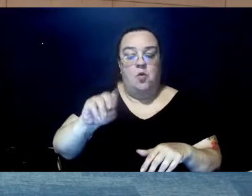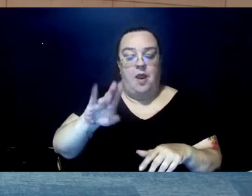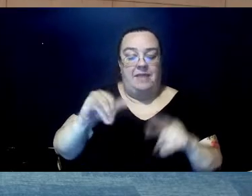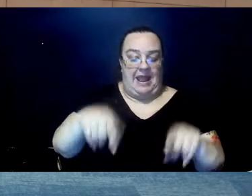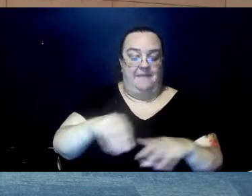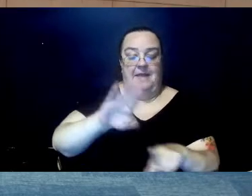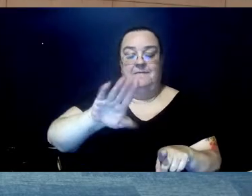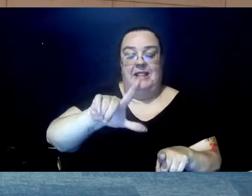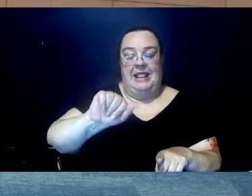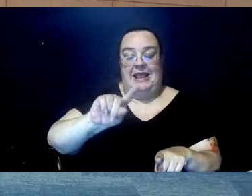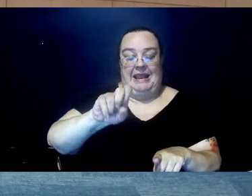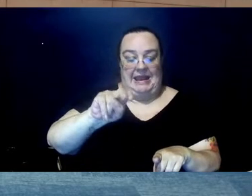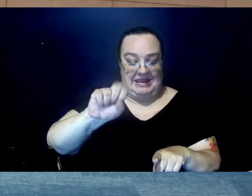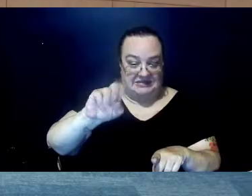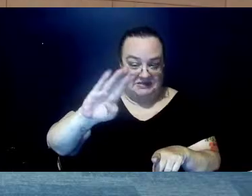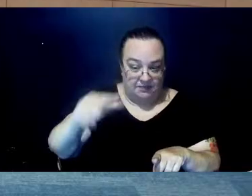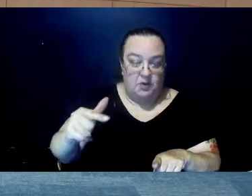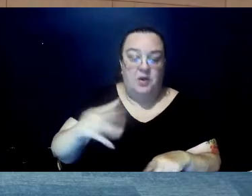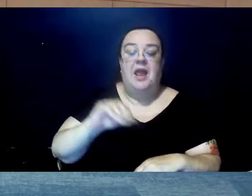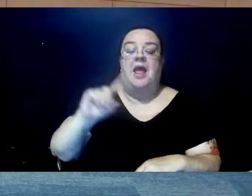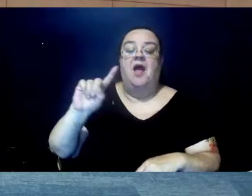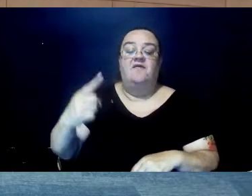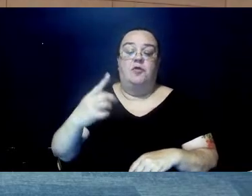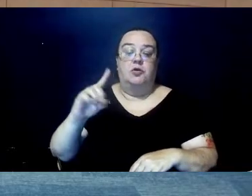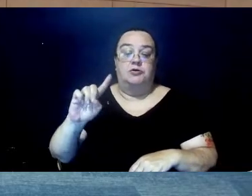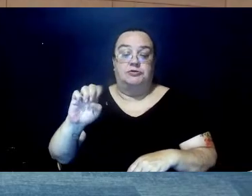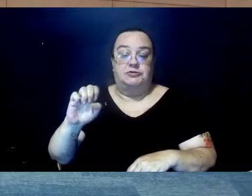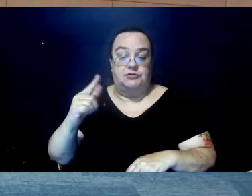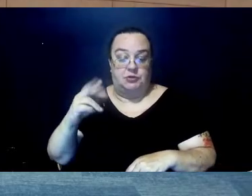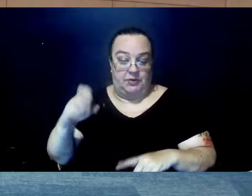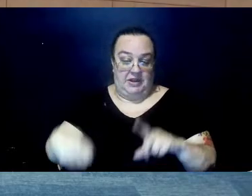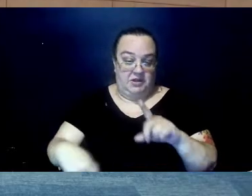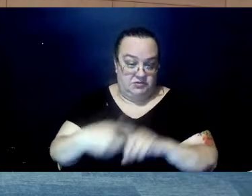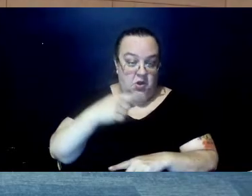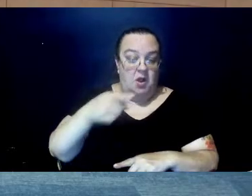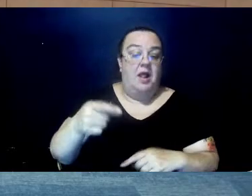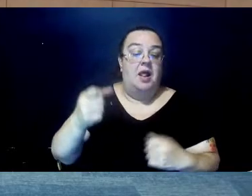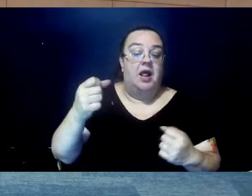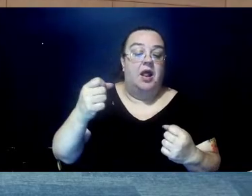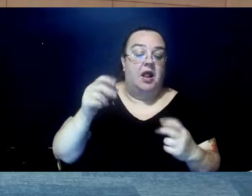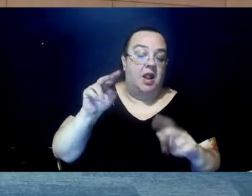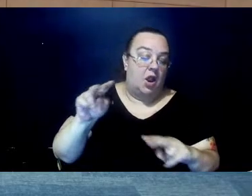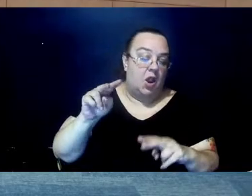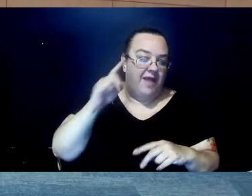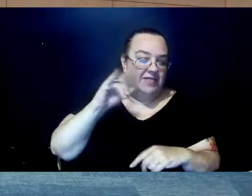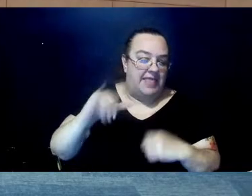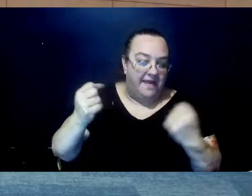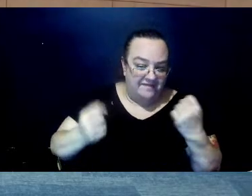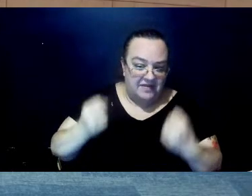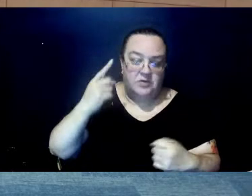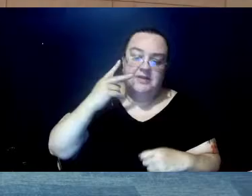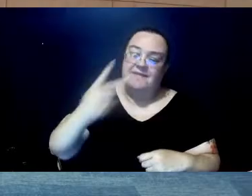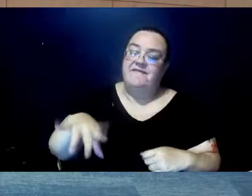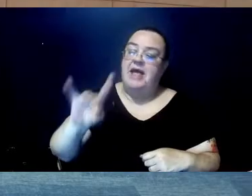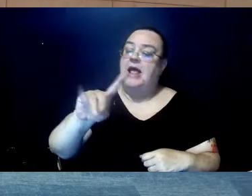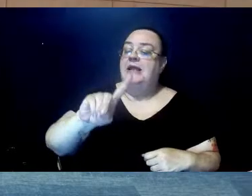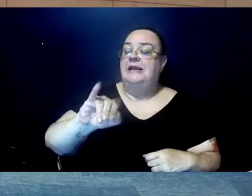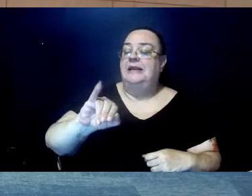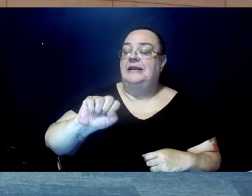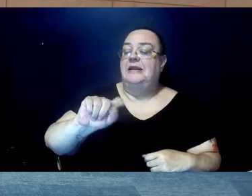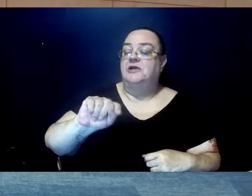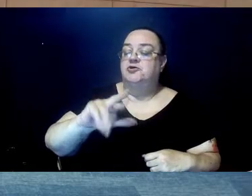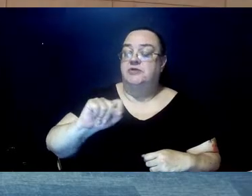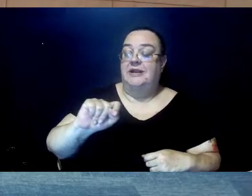There was a lookout put out for the vehicle. That suspect vehicle was spotted in District Heights earlier in the morning, fled the District Heights Police